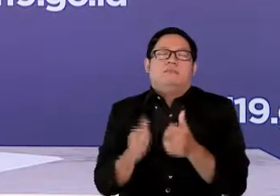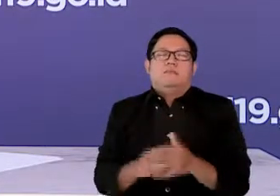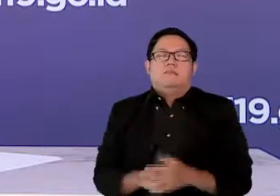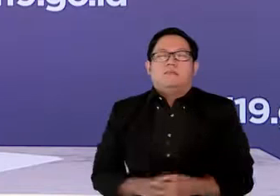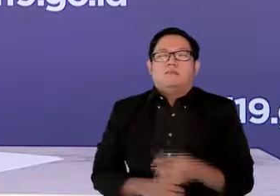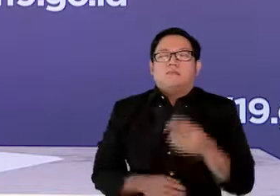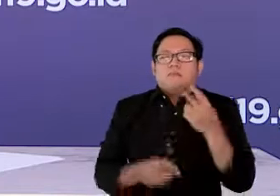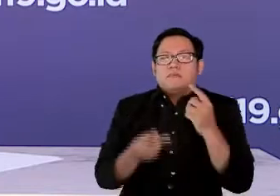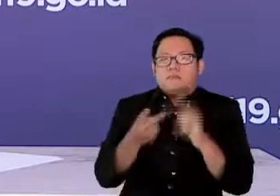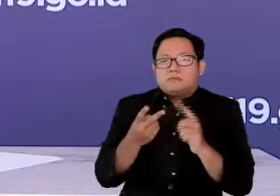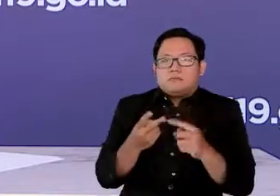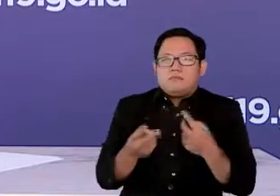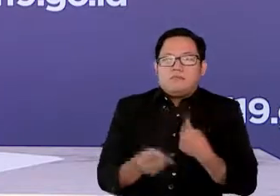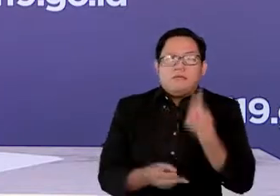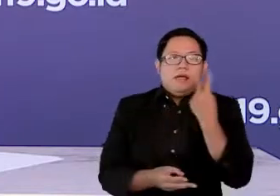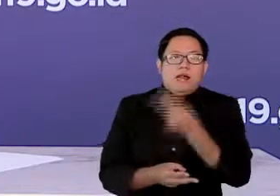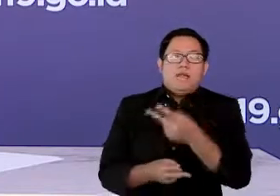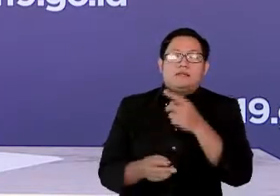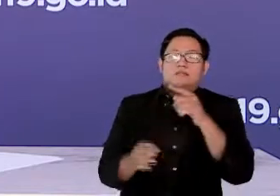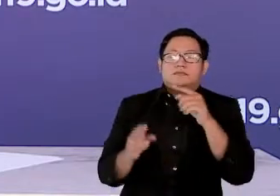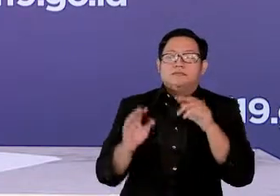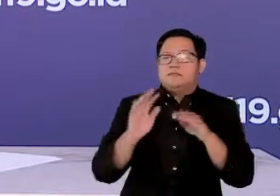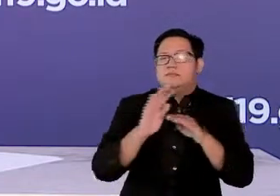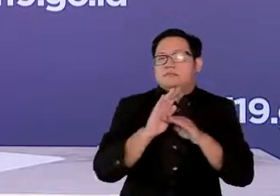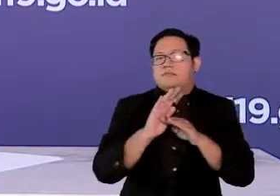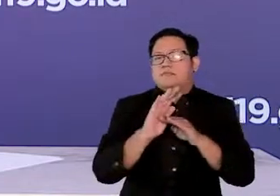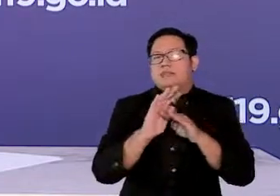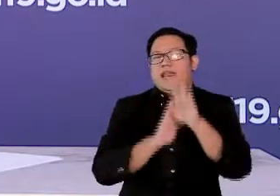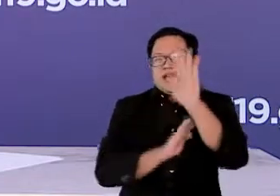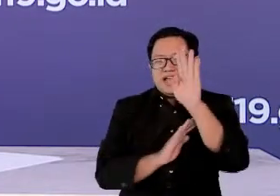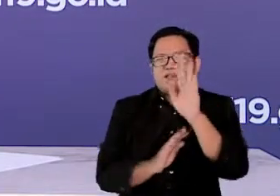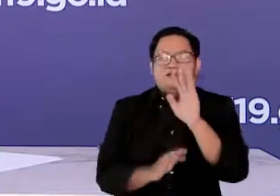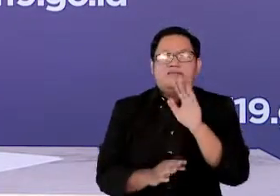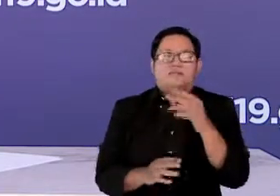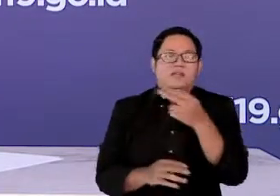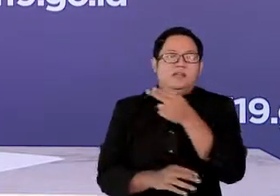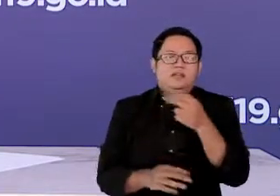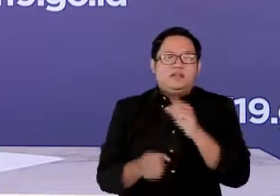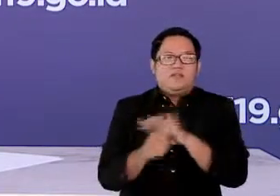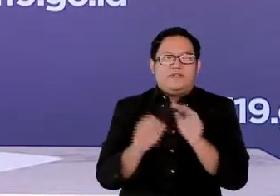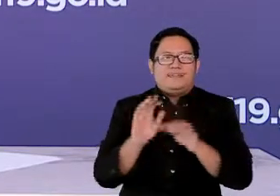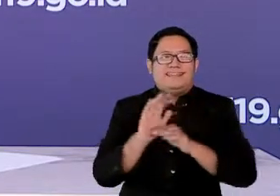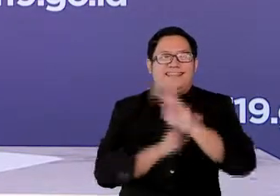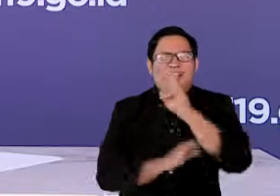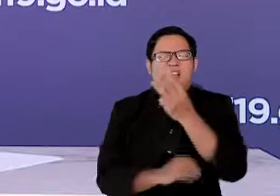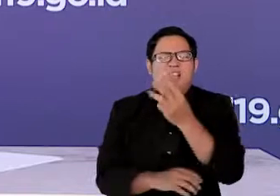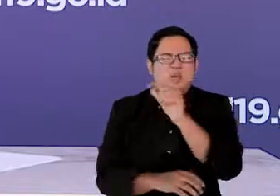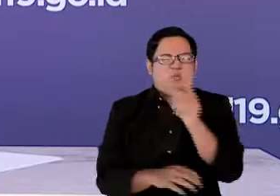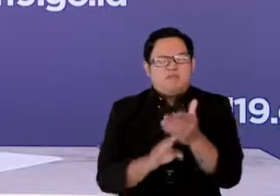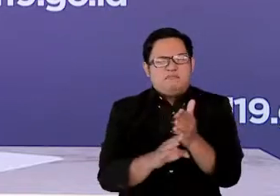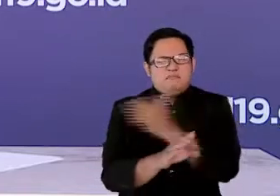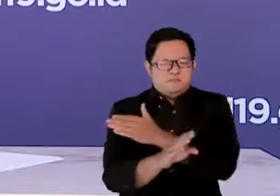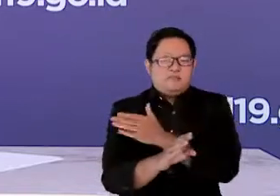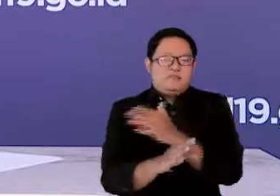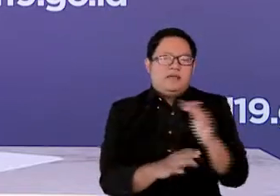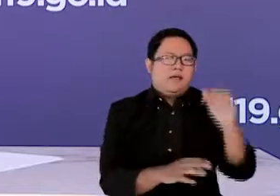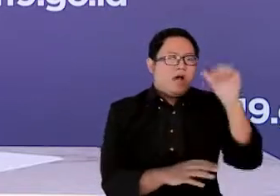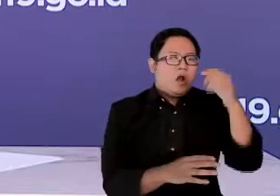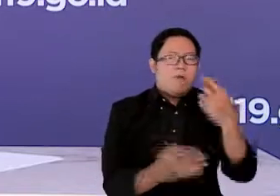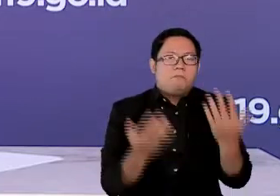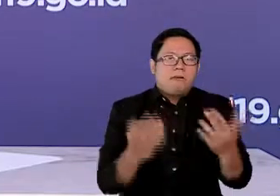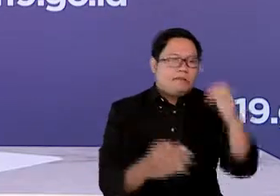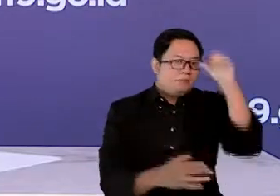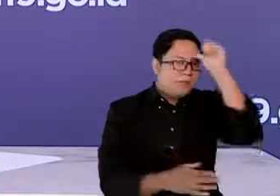of spikes in Indonesia 3 months apart from the spikes in the world, as well as India, Malaysia, and